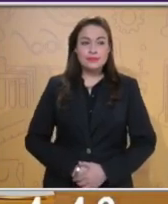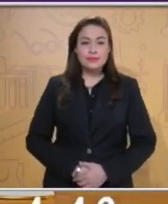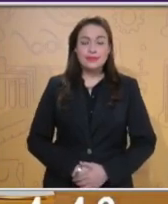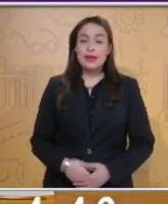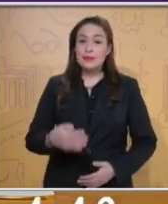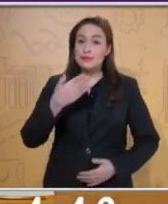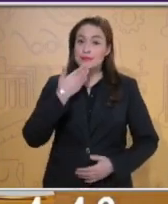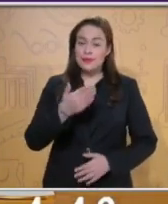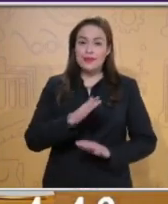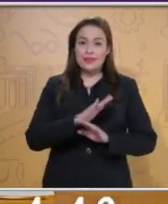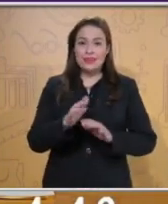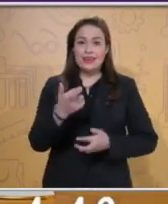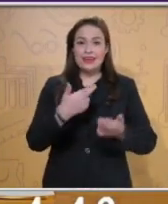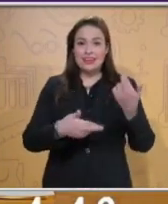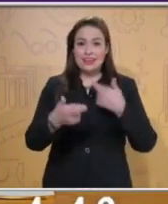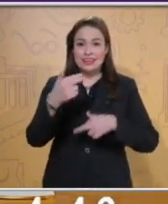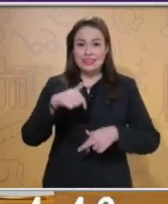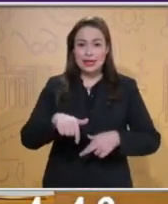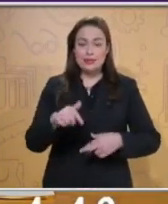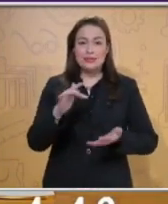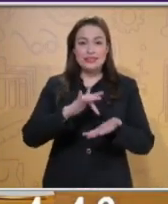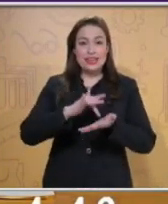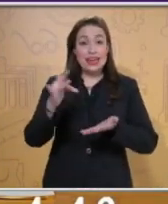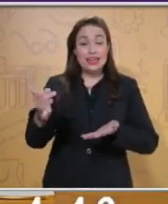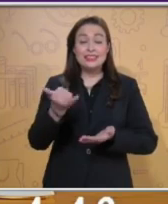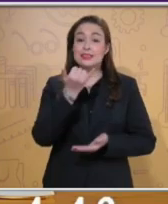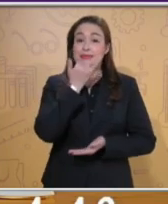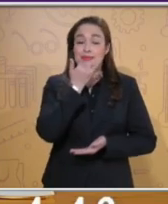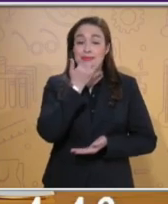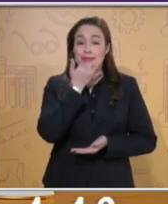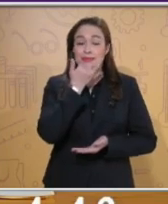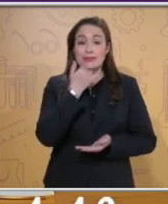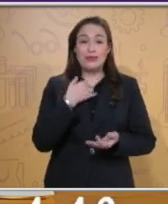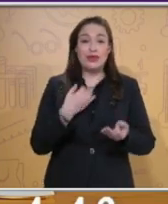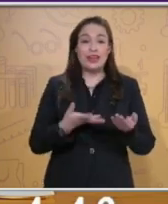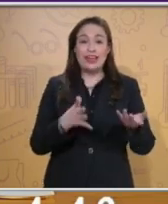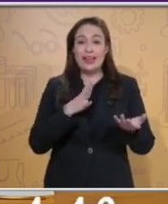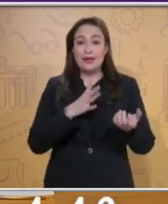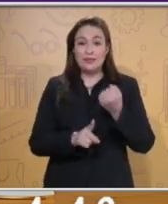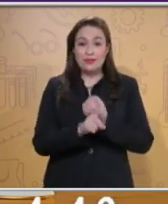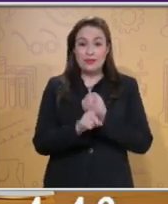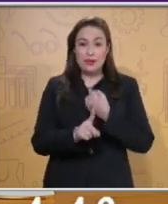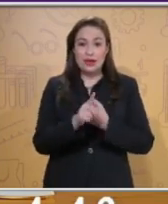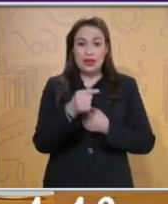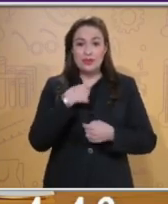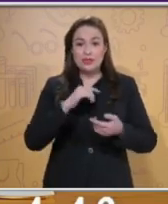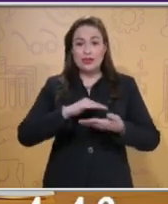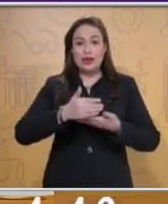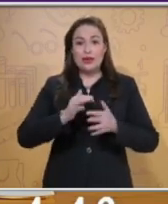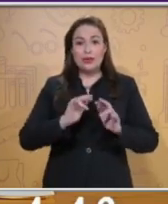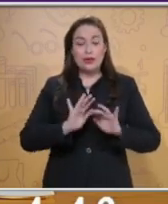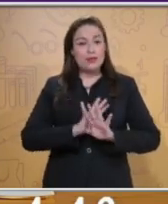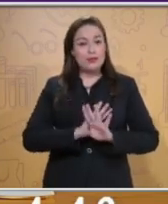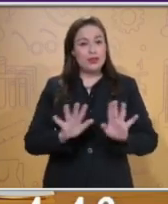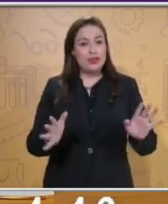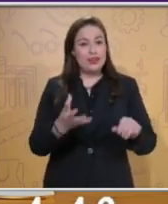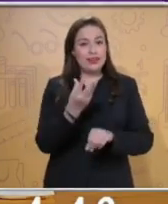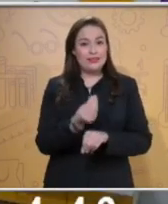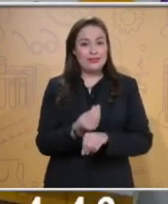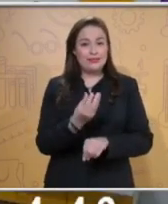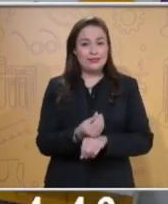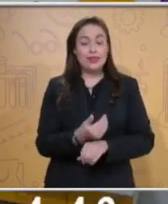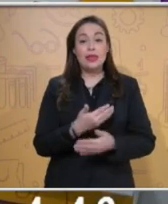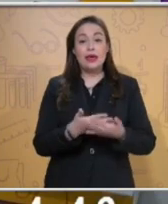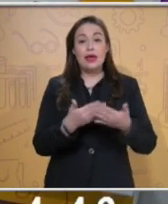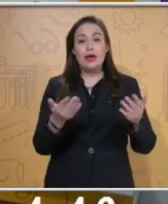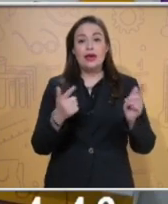Okay, here we are again. Thank you, and I'm sorry, I apologize for the technical problem, but we found a solution. Now we're going to